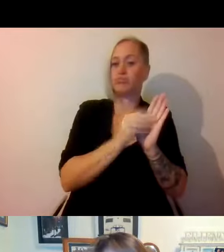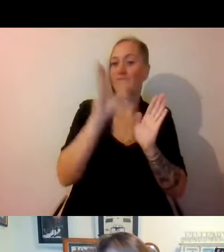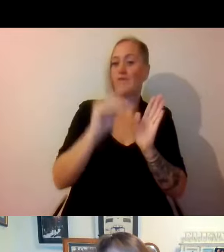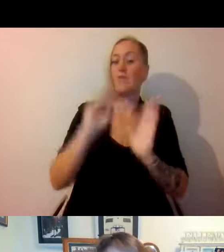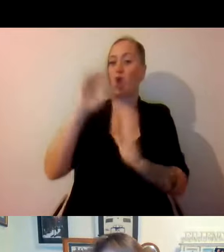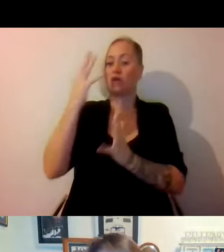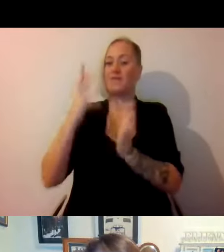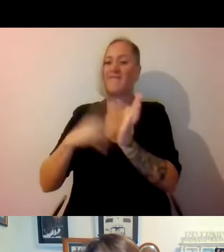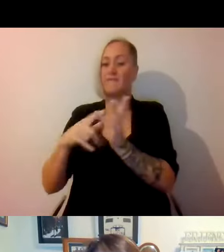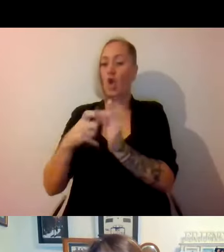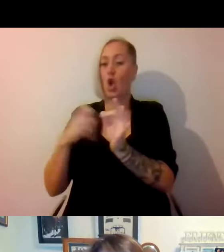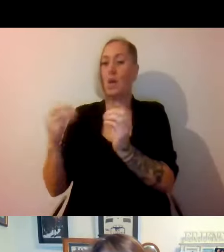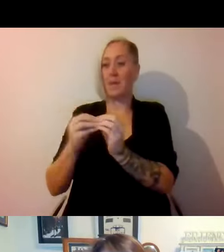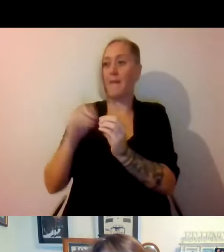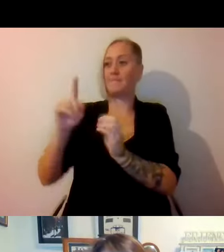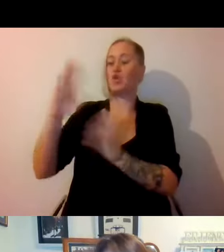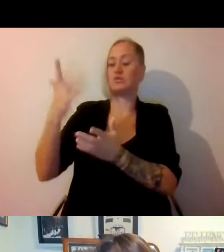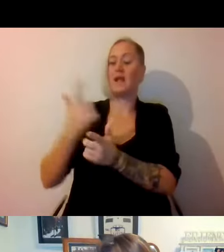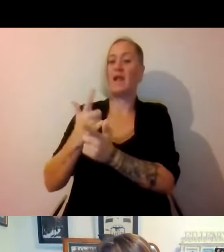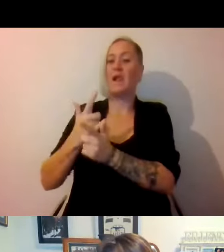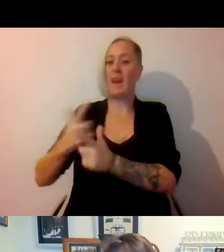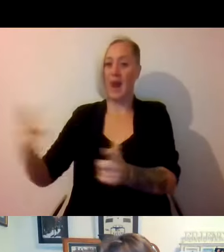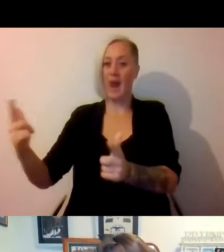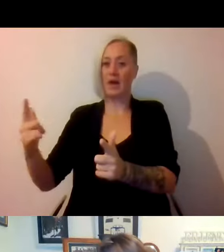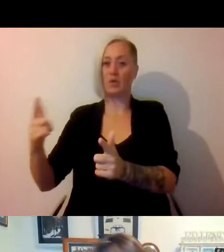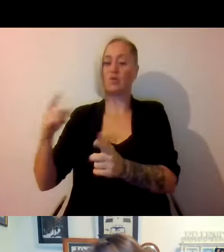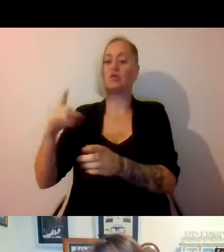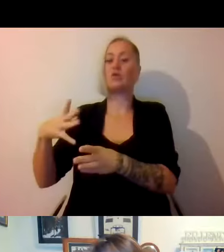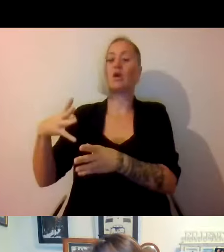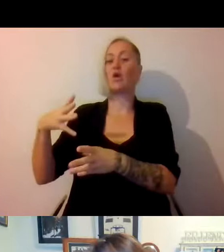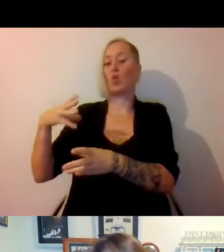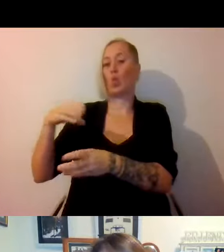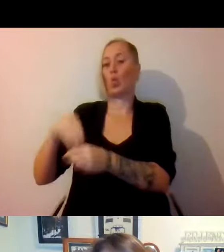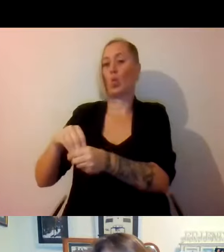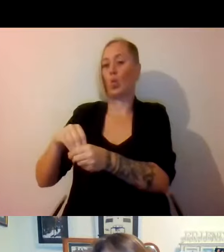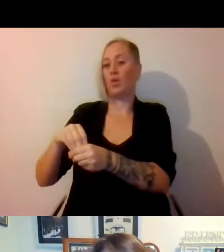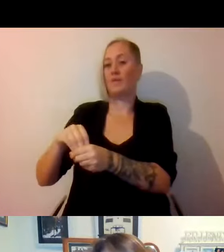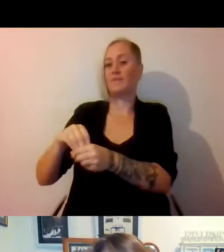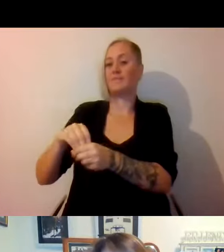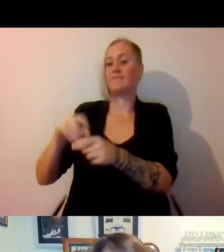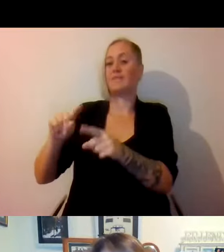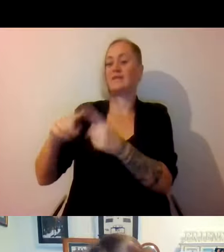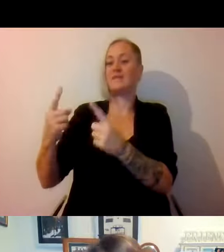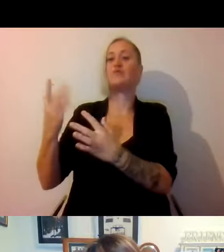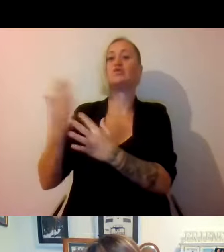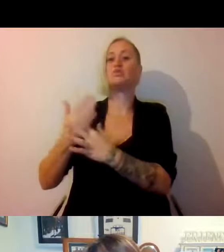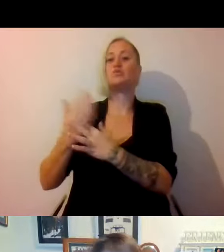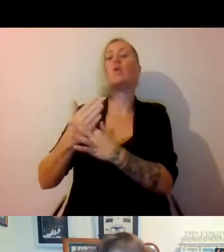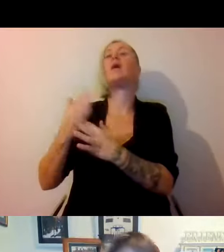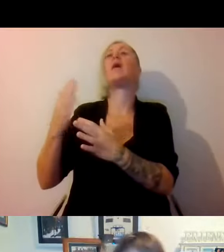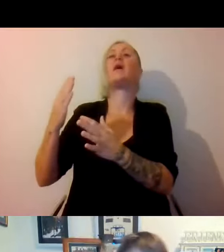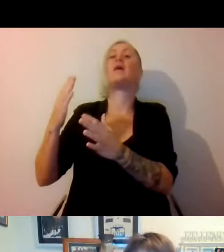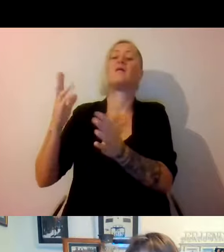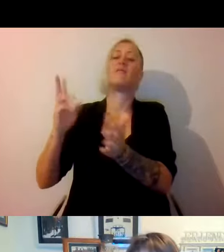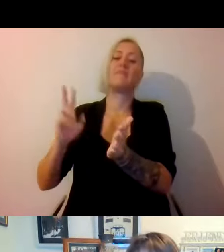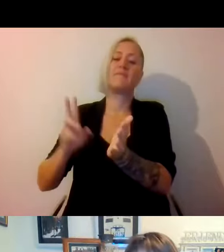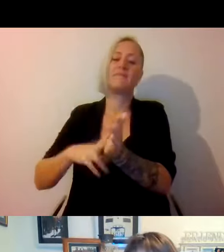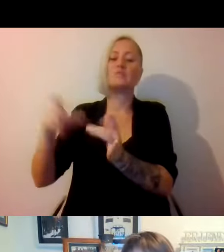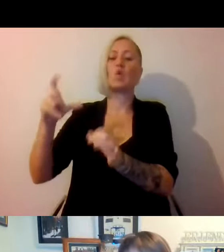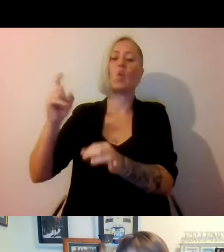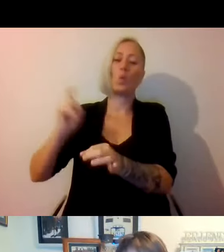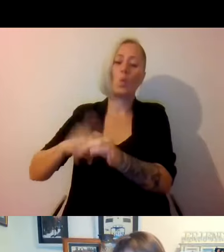vocab, the AUSLAN language, including the differences between states. So in Victoria,